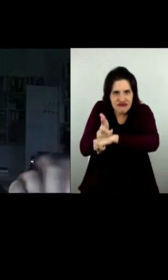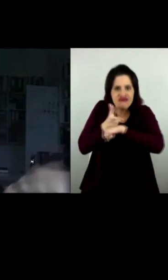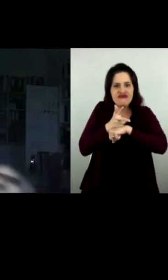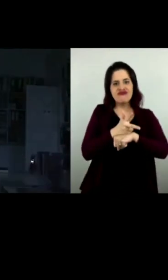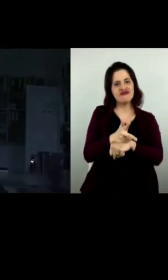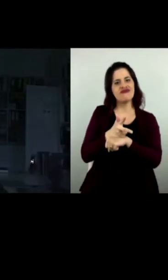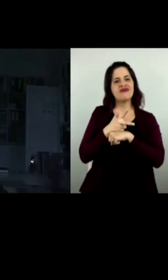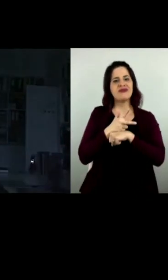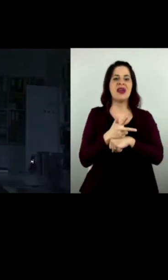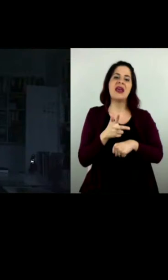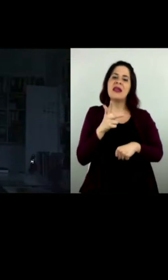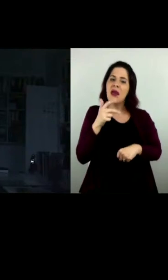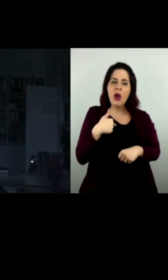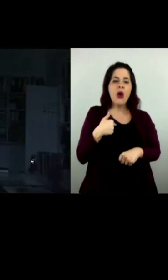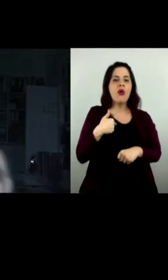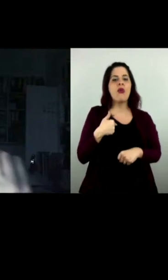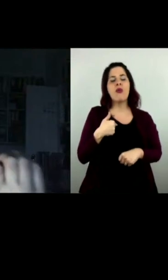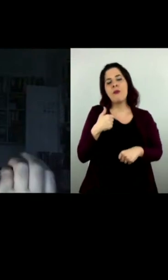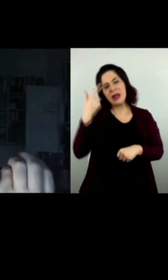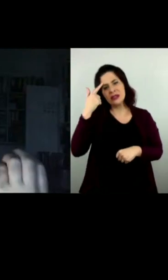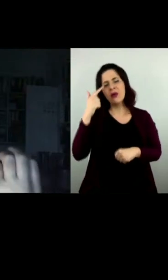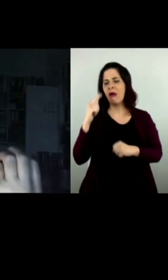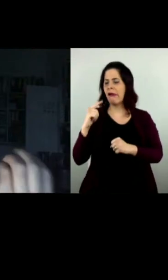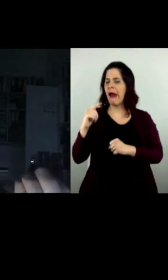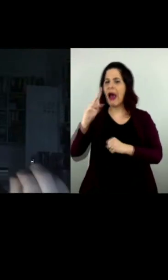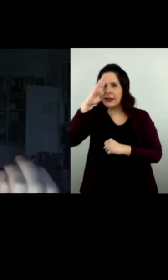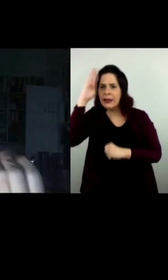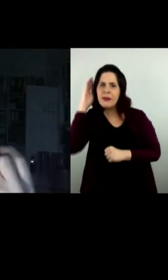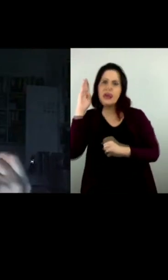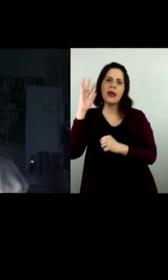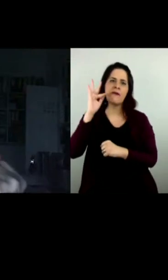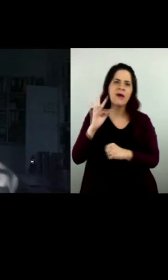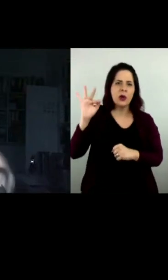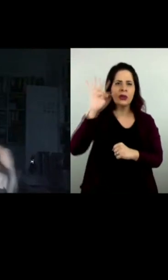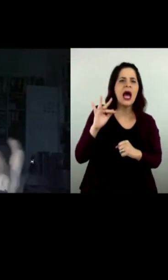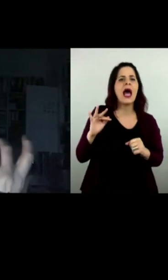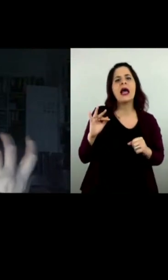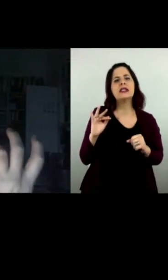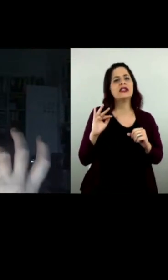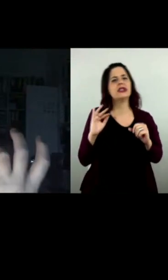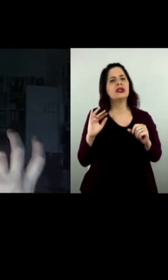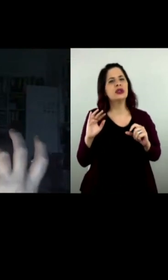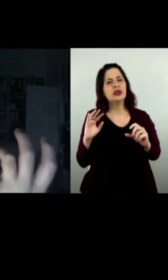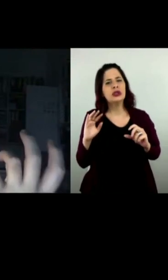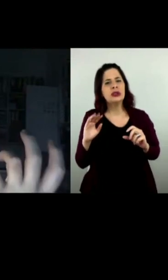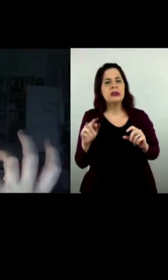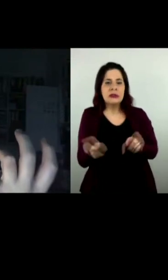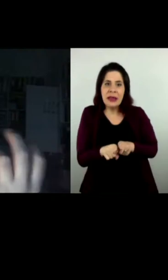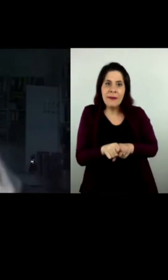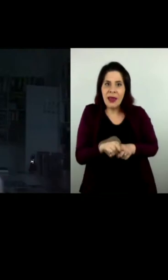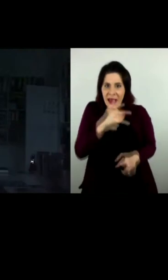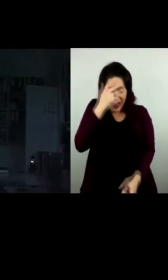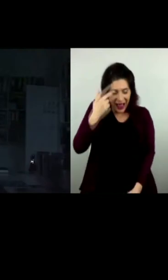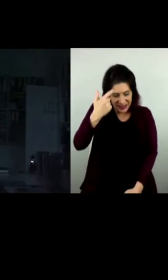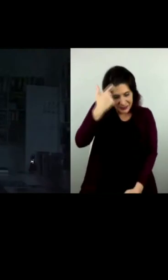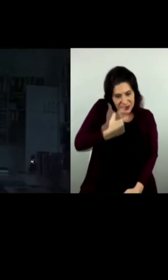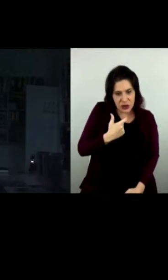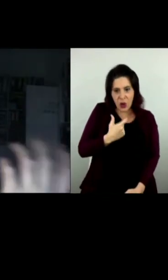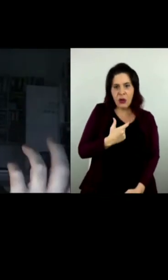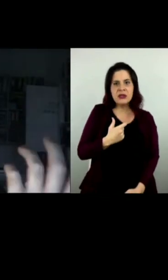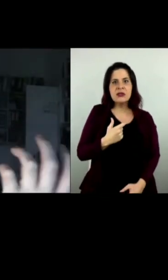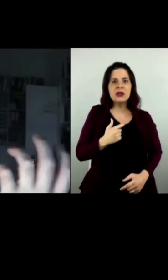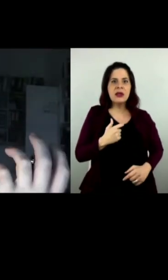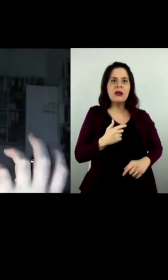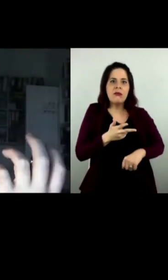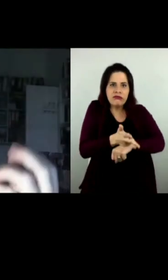our filmmakers, you know, need an accessible way of understanding, particularly, you know,